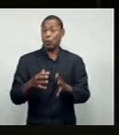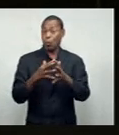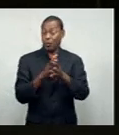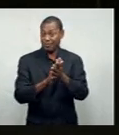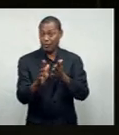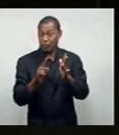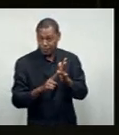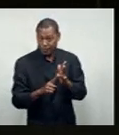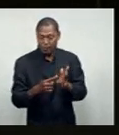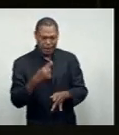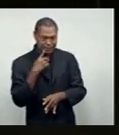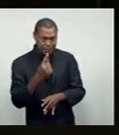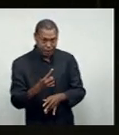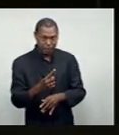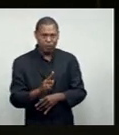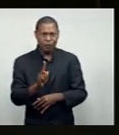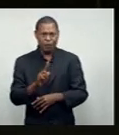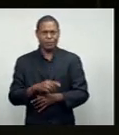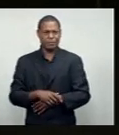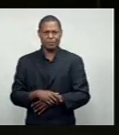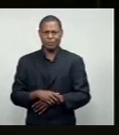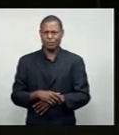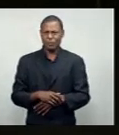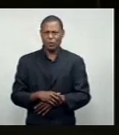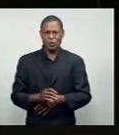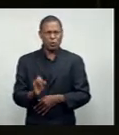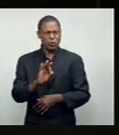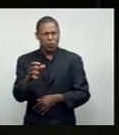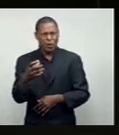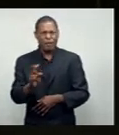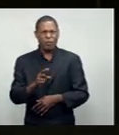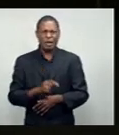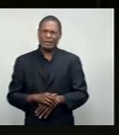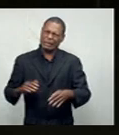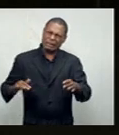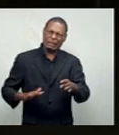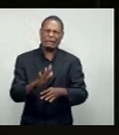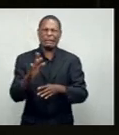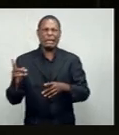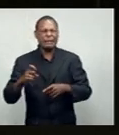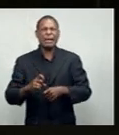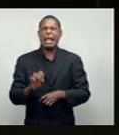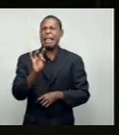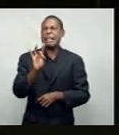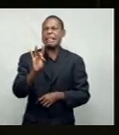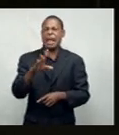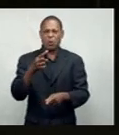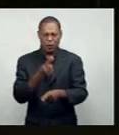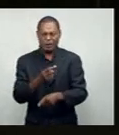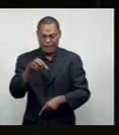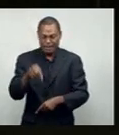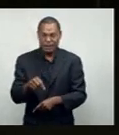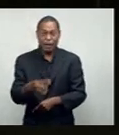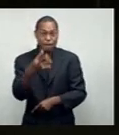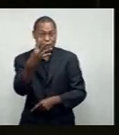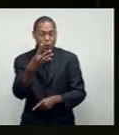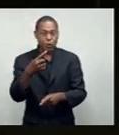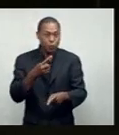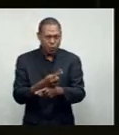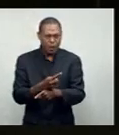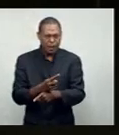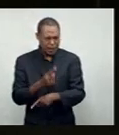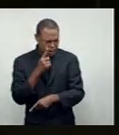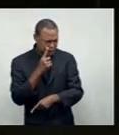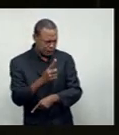that there hasn't been a spike in infection for at least 10 weeks, and this week is the 4th week that they've noticed